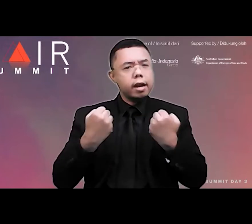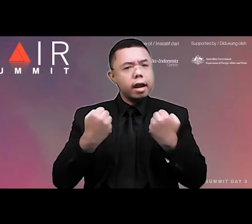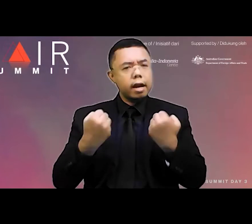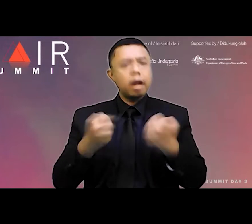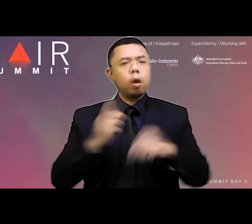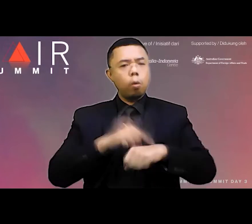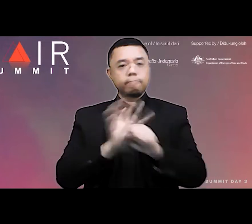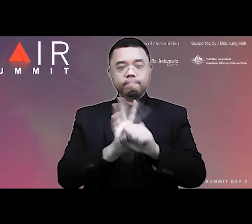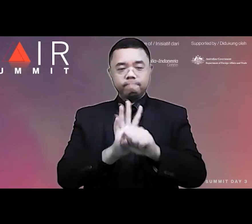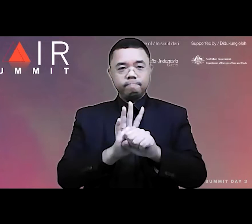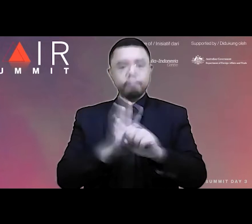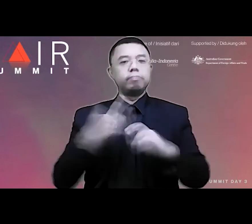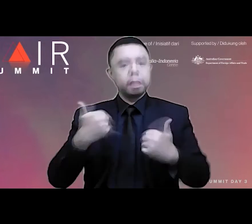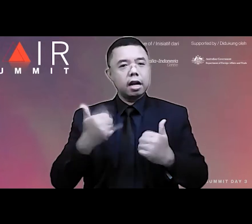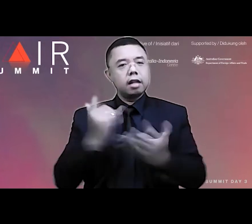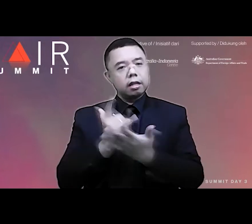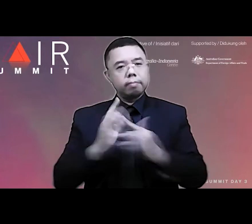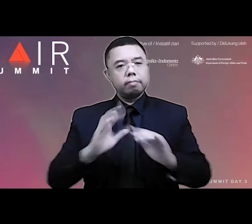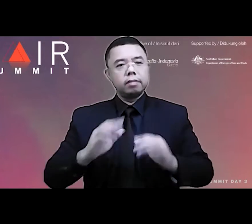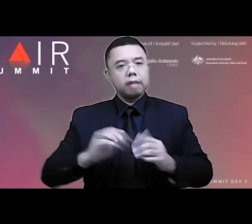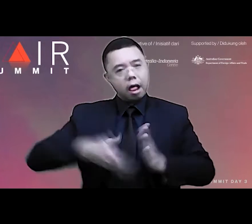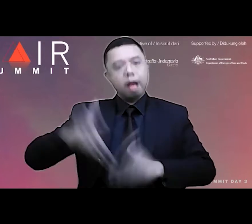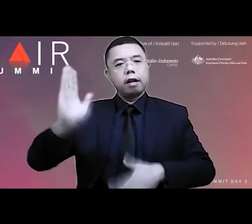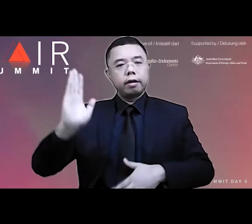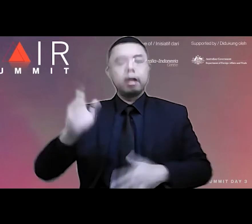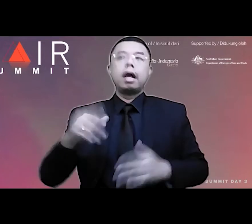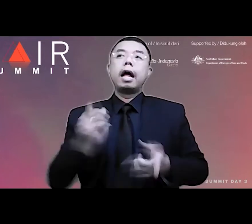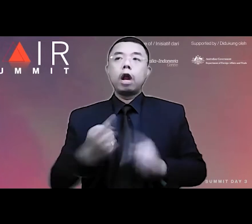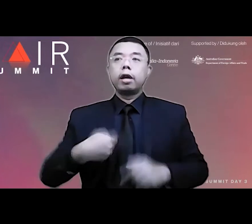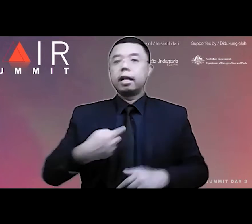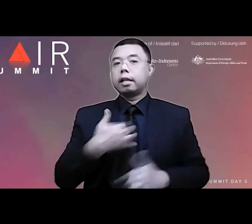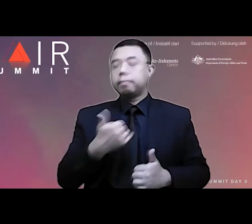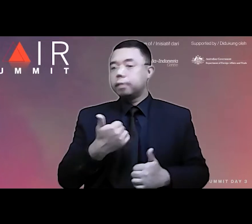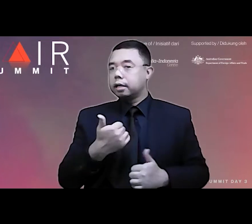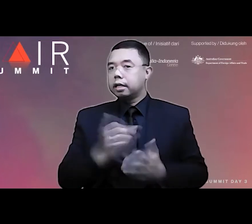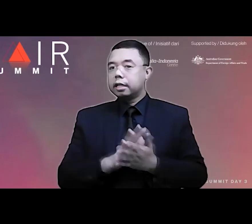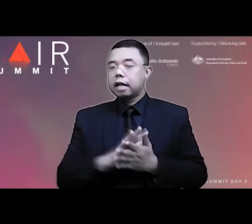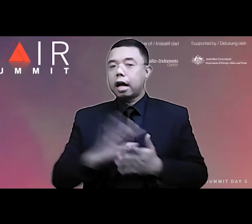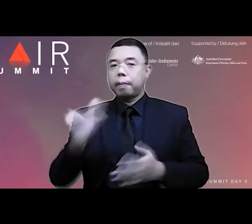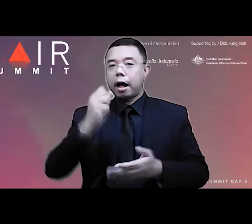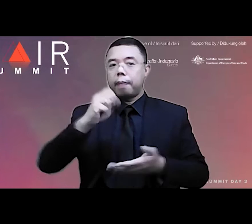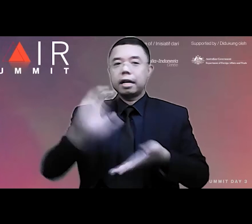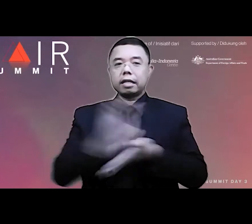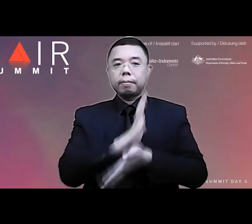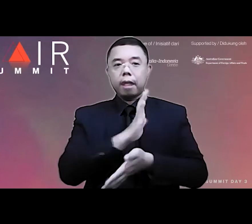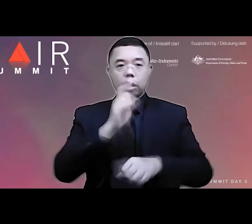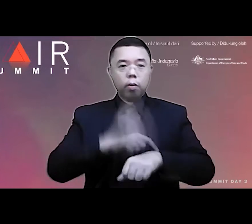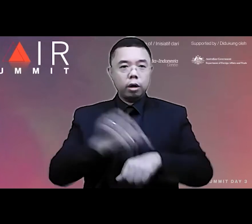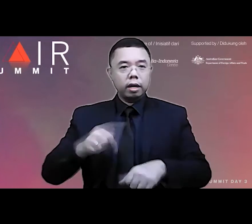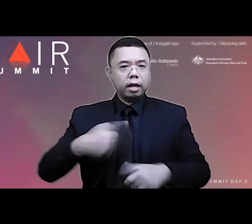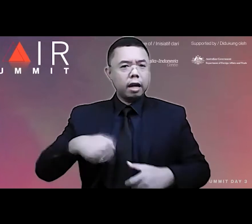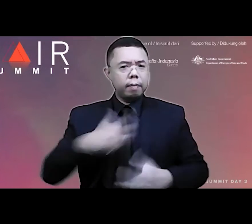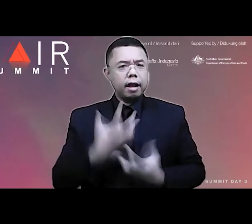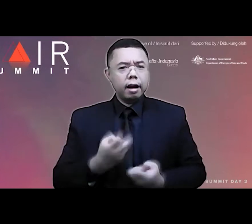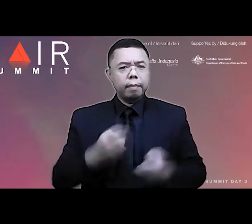If we could maintain the momentum, we expect that the economic will grow in